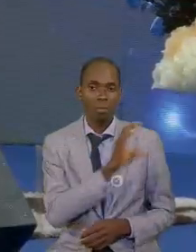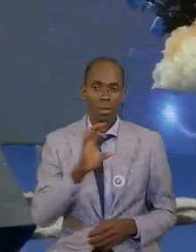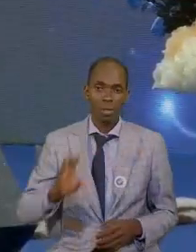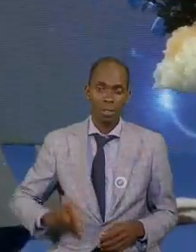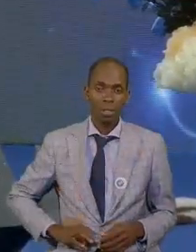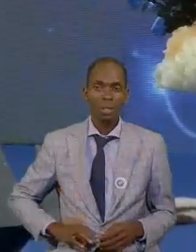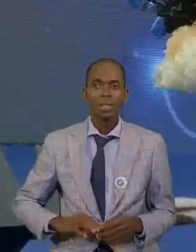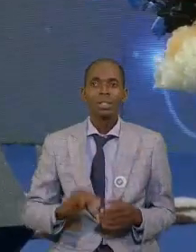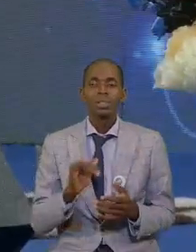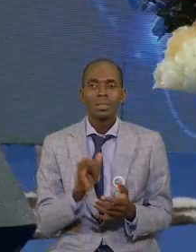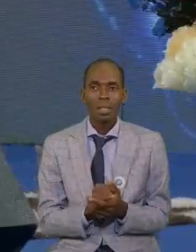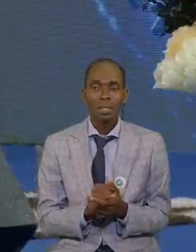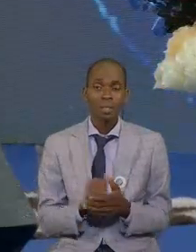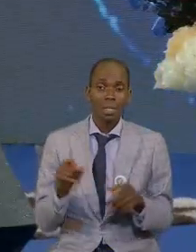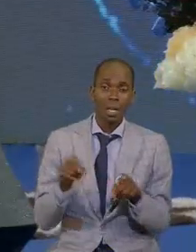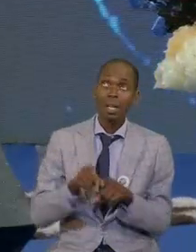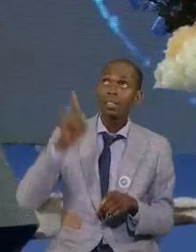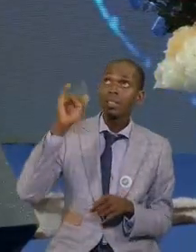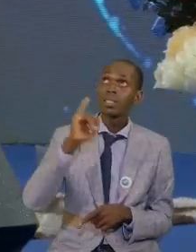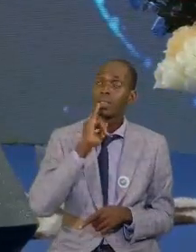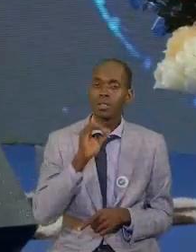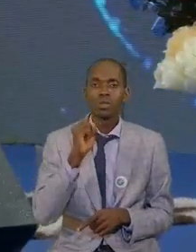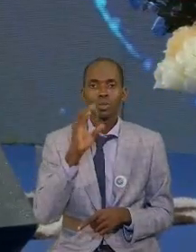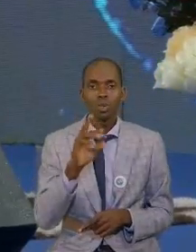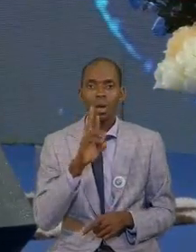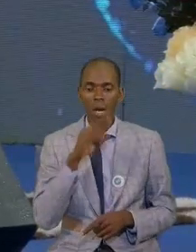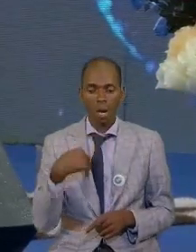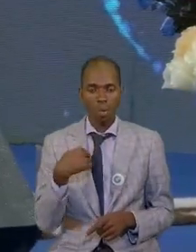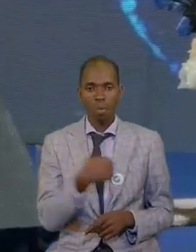that as he is, so are we in this world.